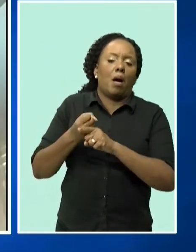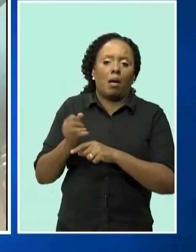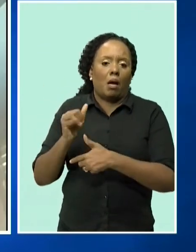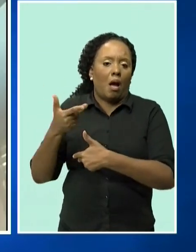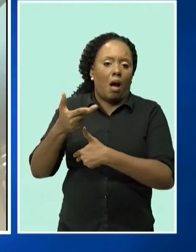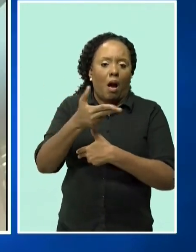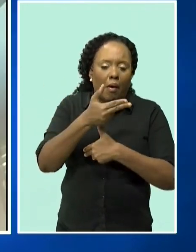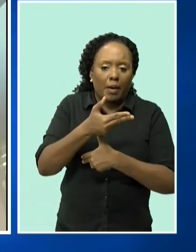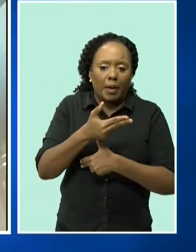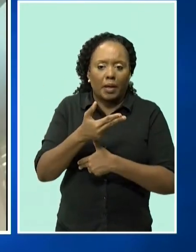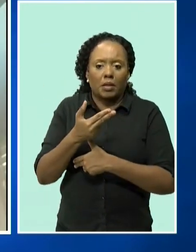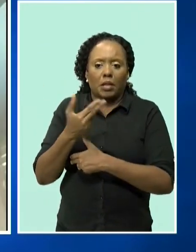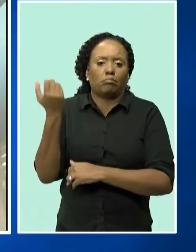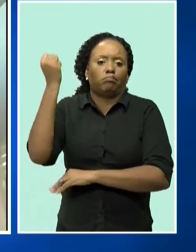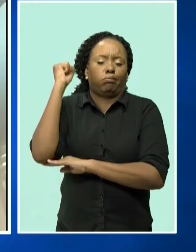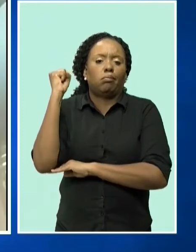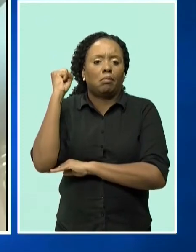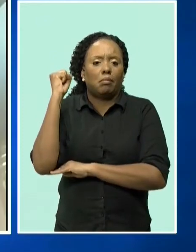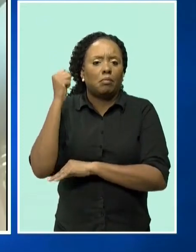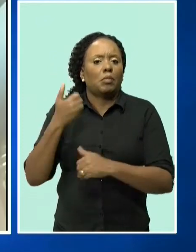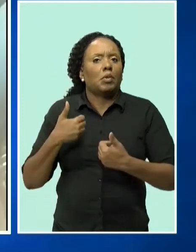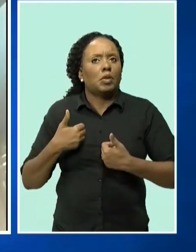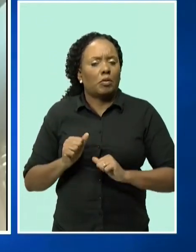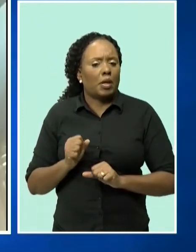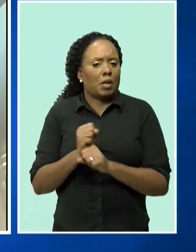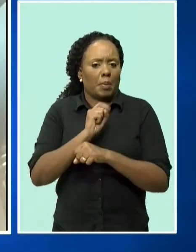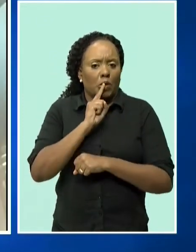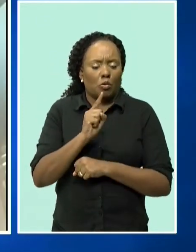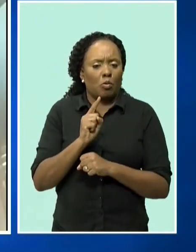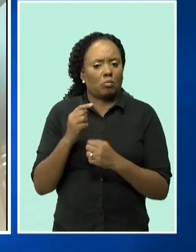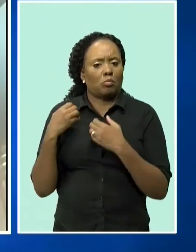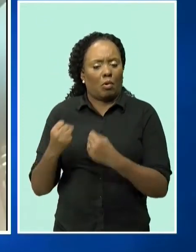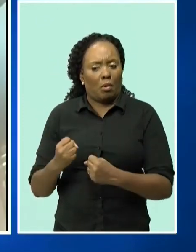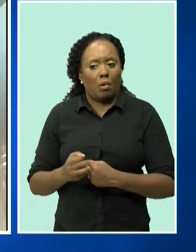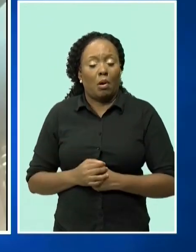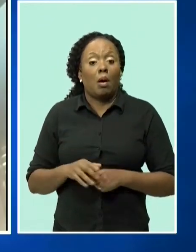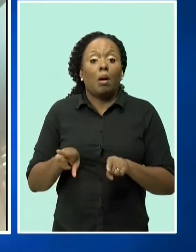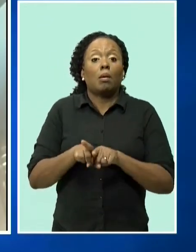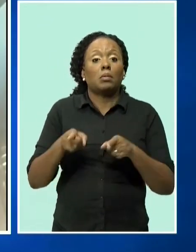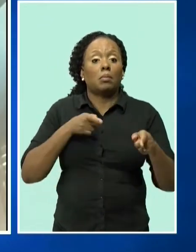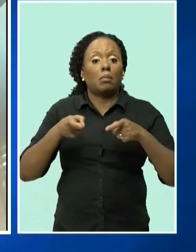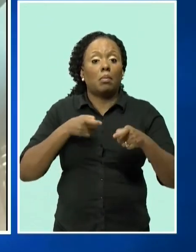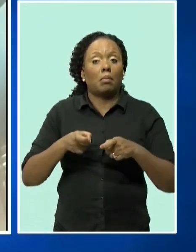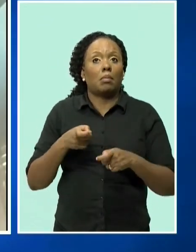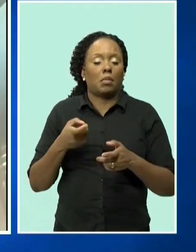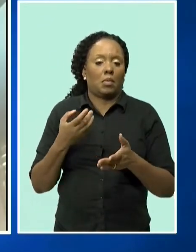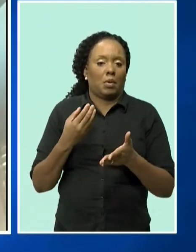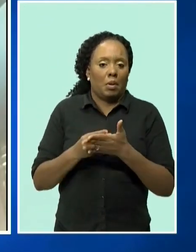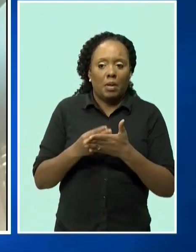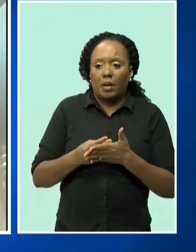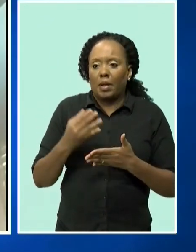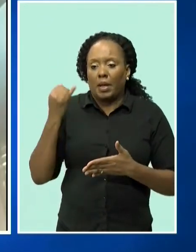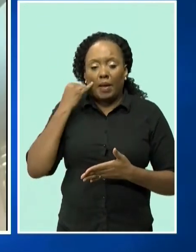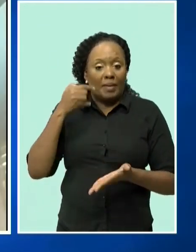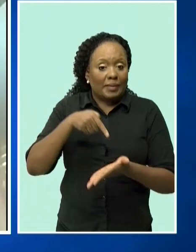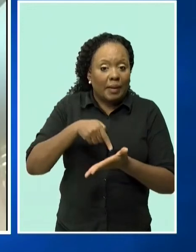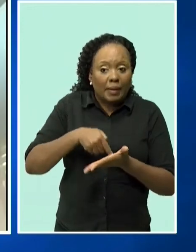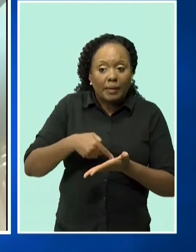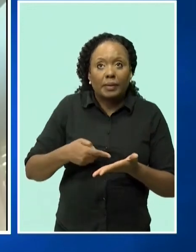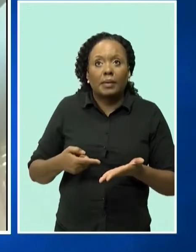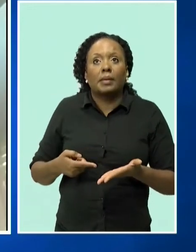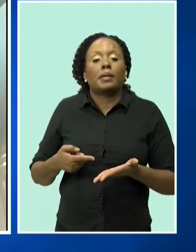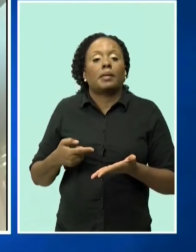you totally. So you try to build resilience. And you manage your debt in such a way that you got debt space that when the time comes, you can